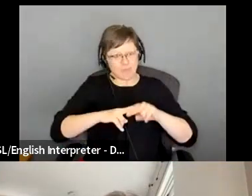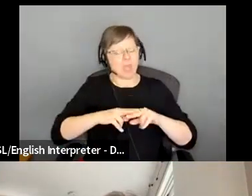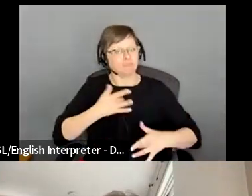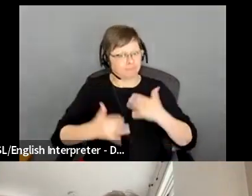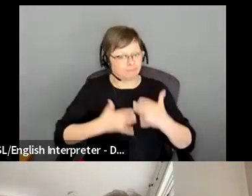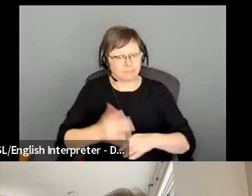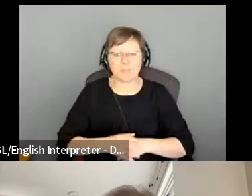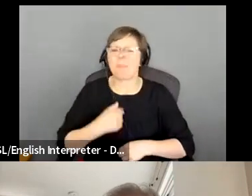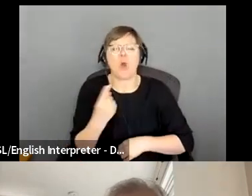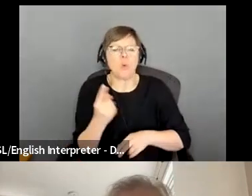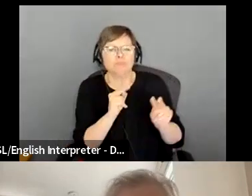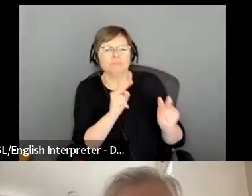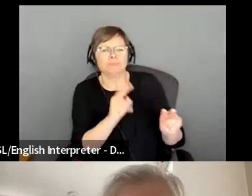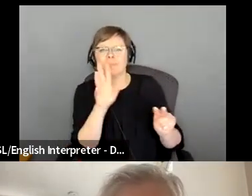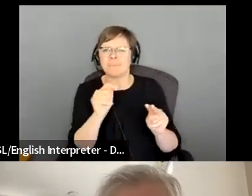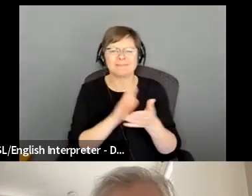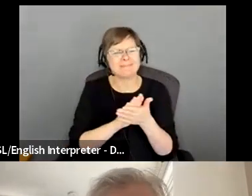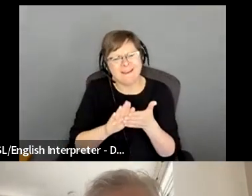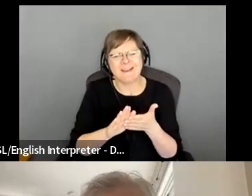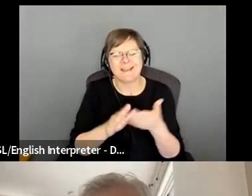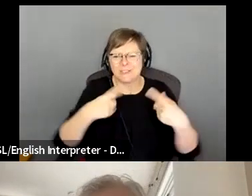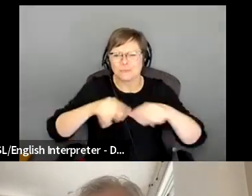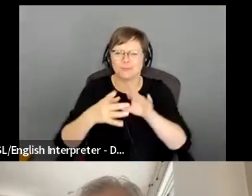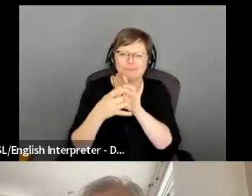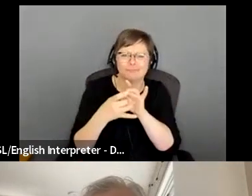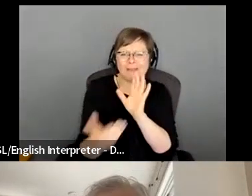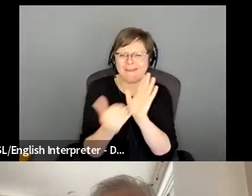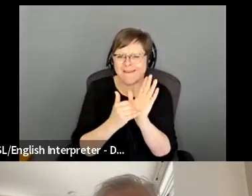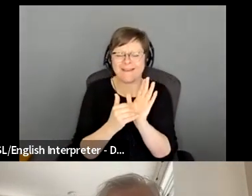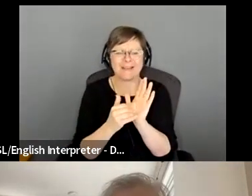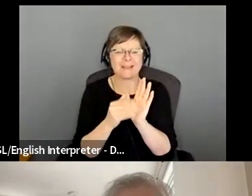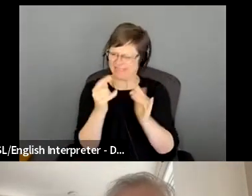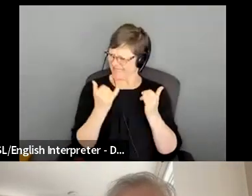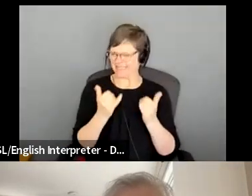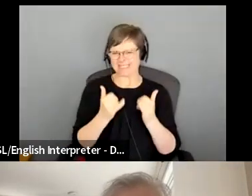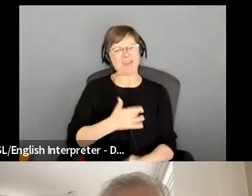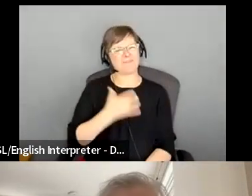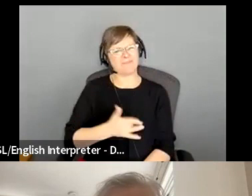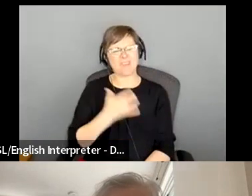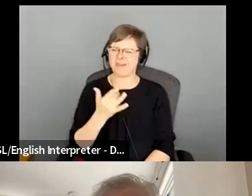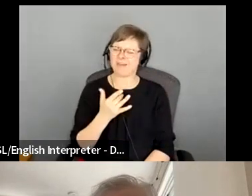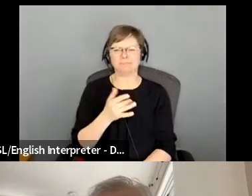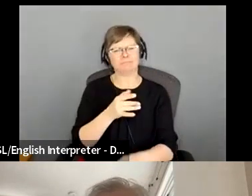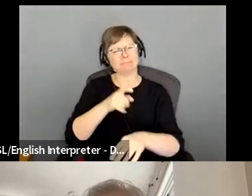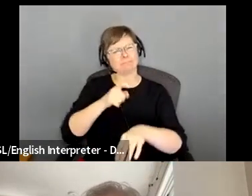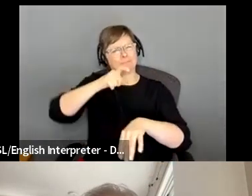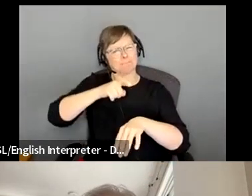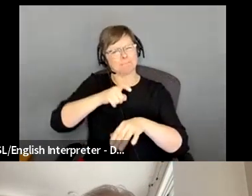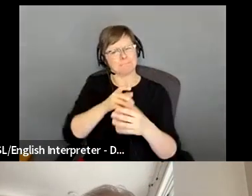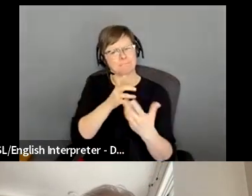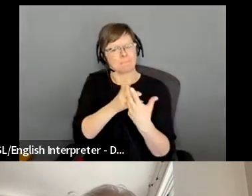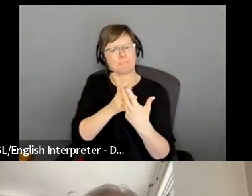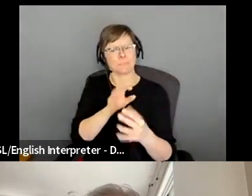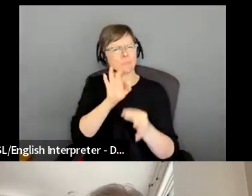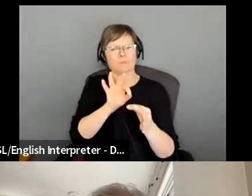look forward to these all the time, but it's so nice to reconnect with this. And I don't know why, but specifically today feels like the right time. Before